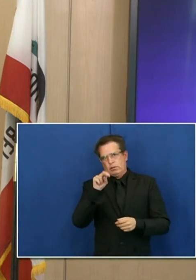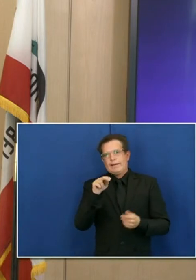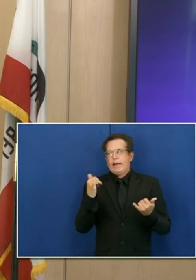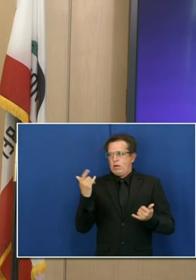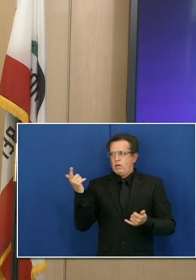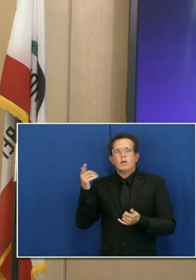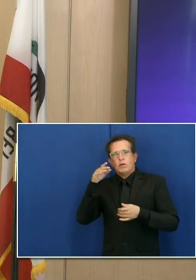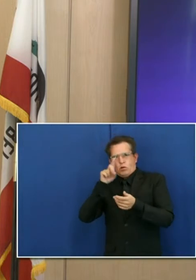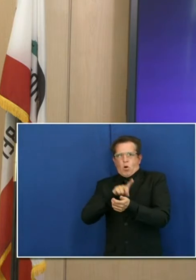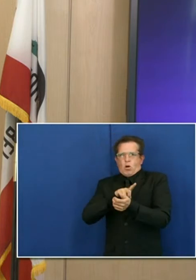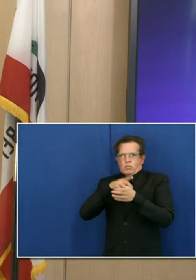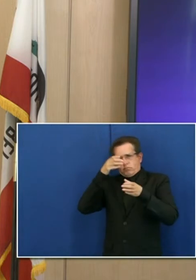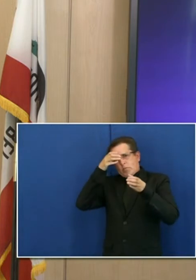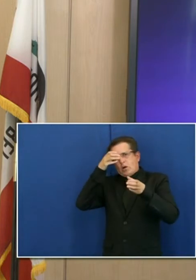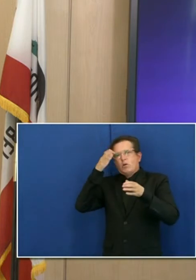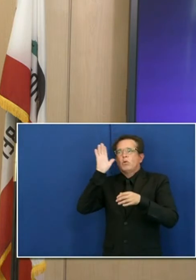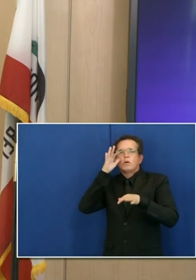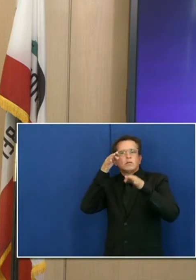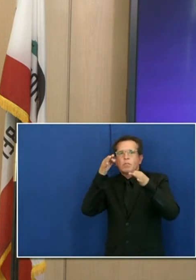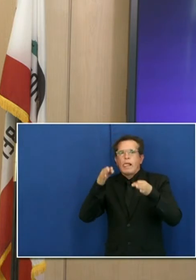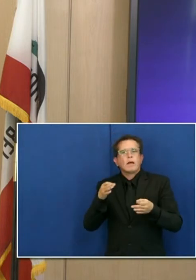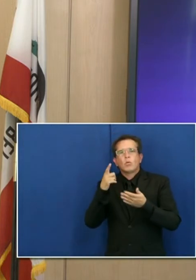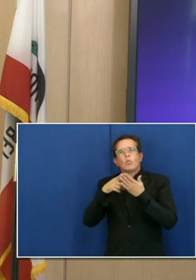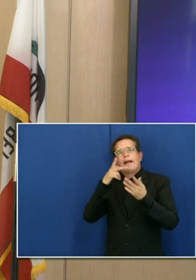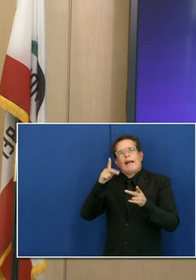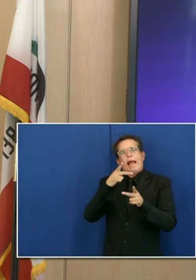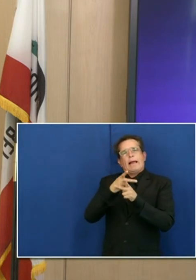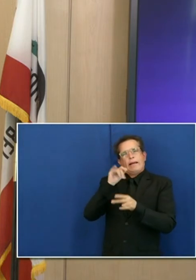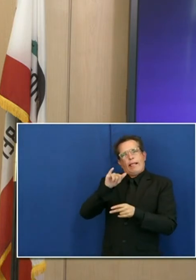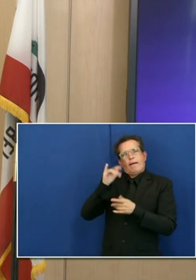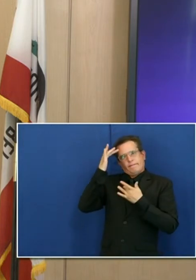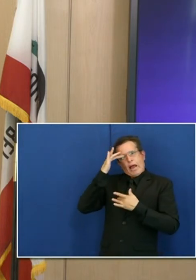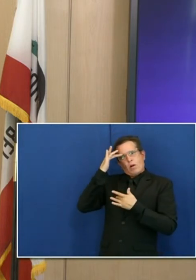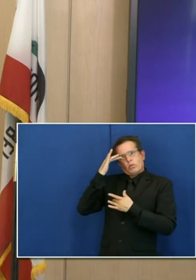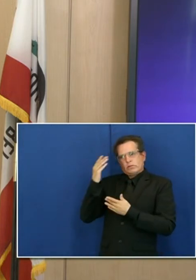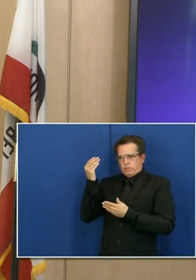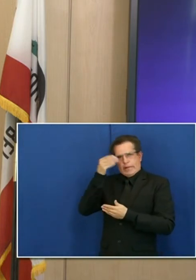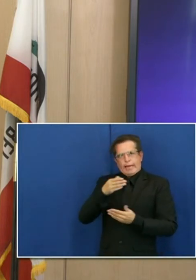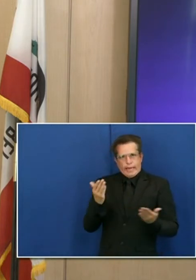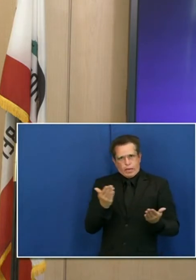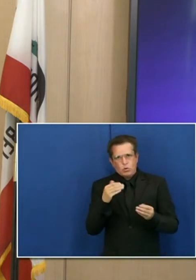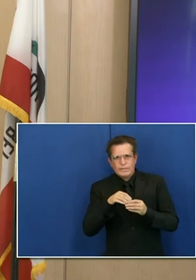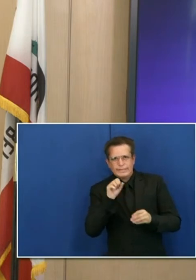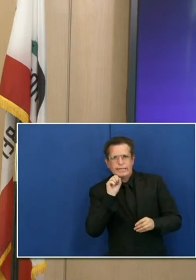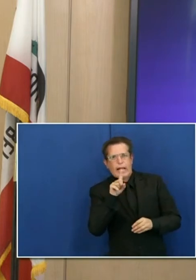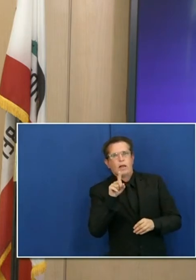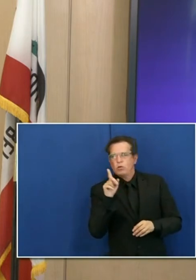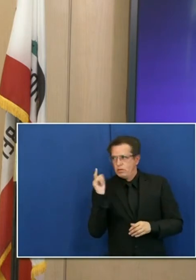presence here in San Diego County. Then we'll go to Dr. McDonald, and then we'll get back to everyone's questions. Thank you.